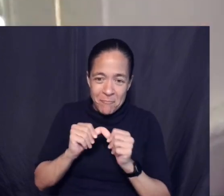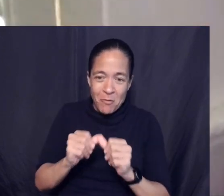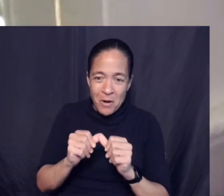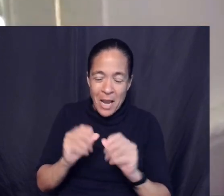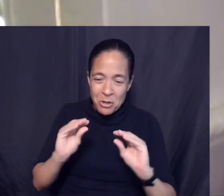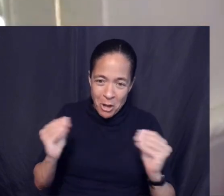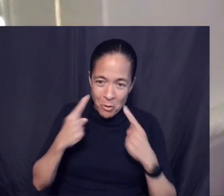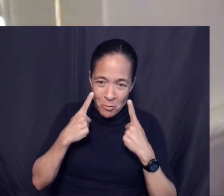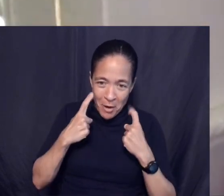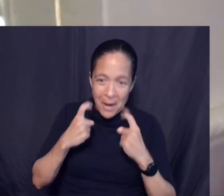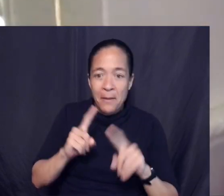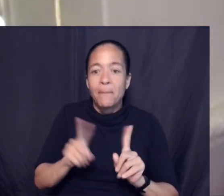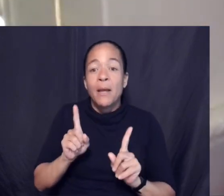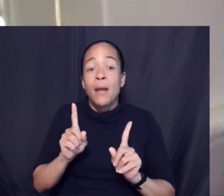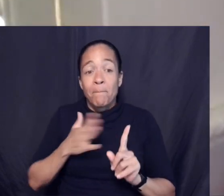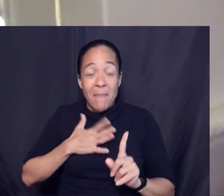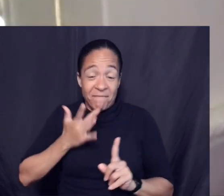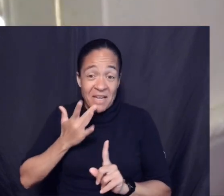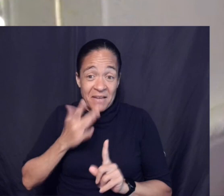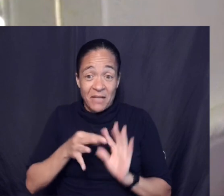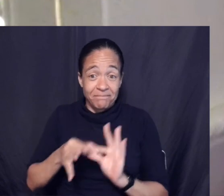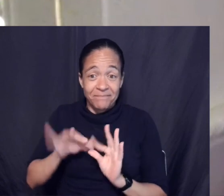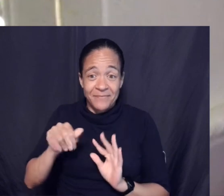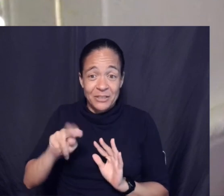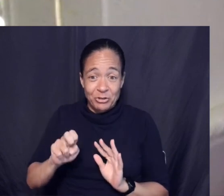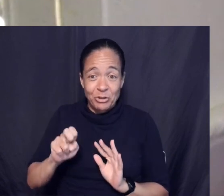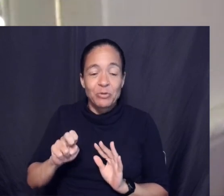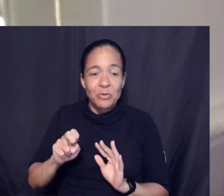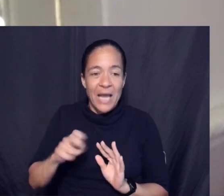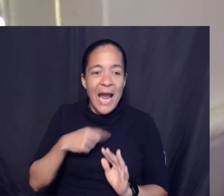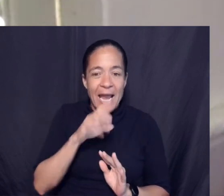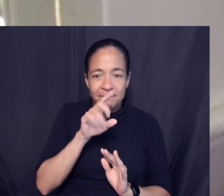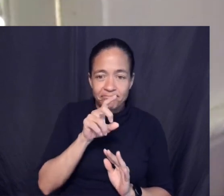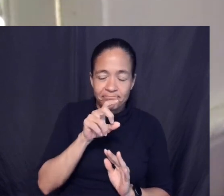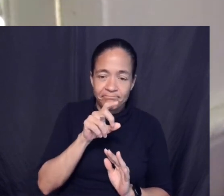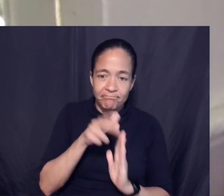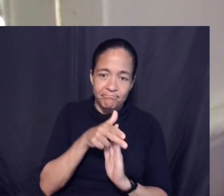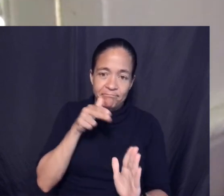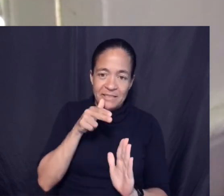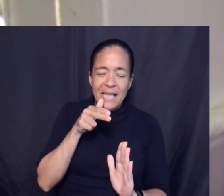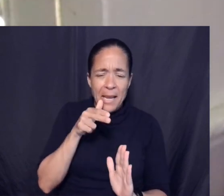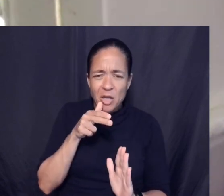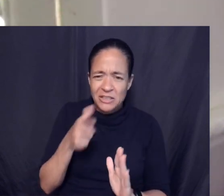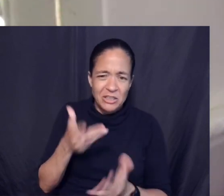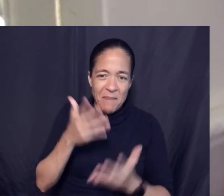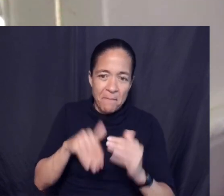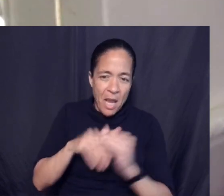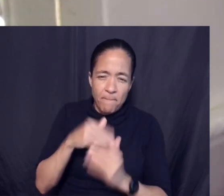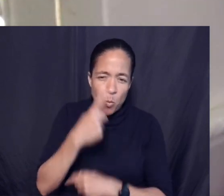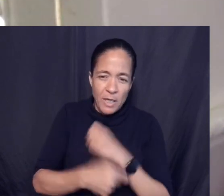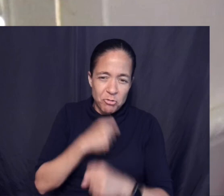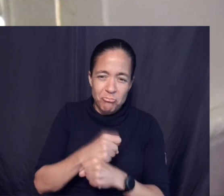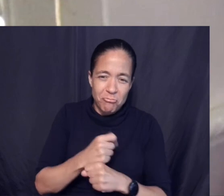So, but my favorite thing about June is, getting the diagnosis that she could only maybe live a